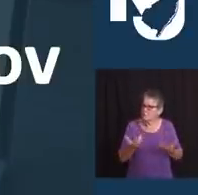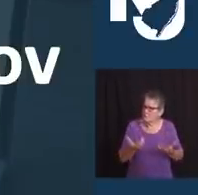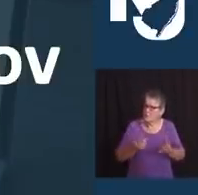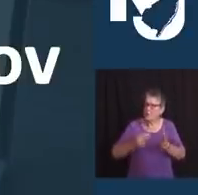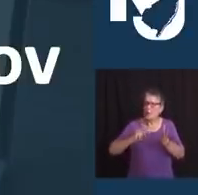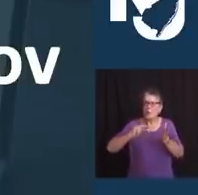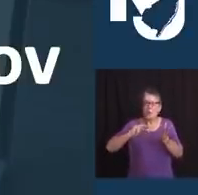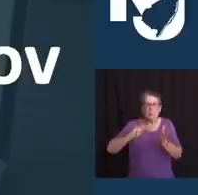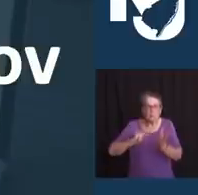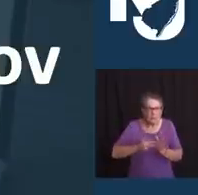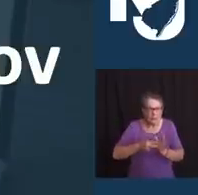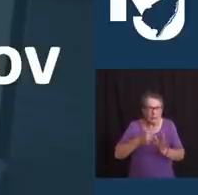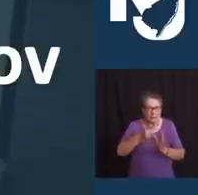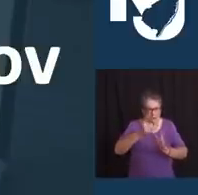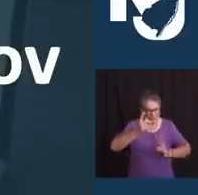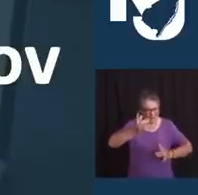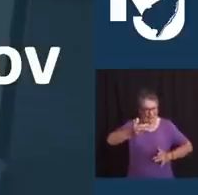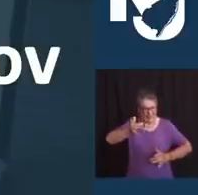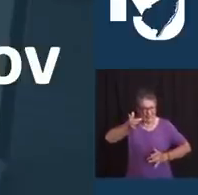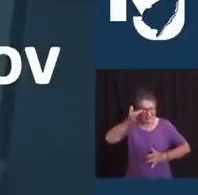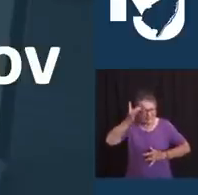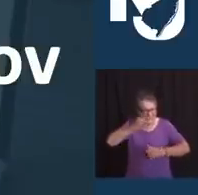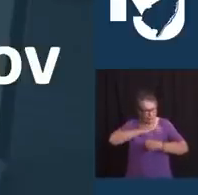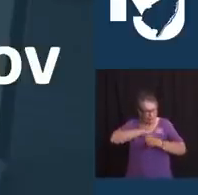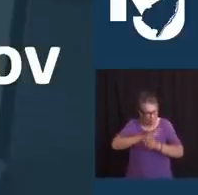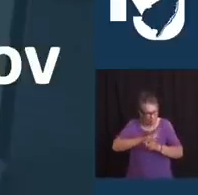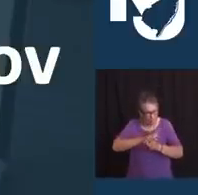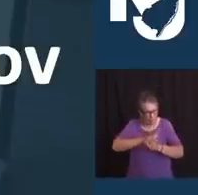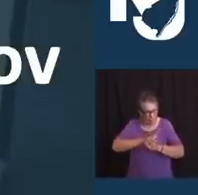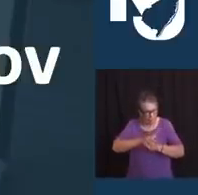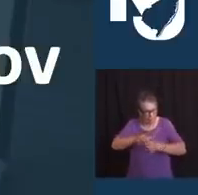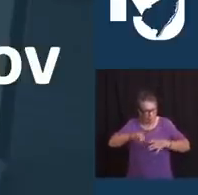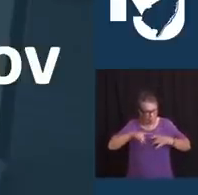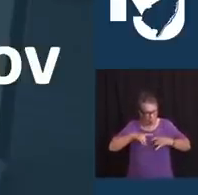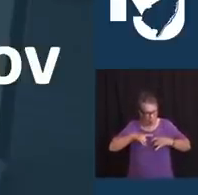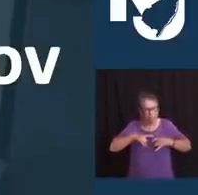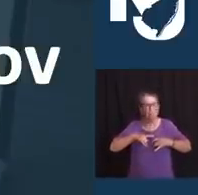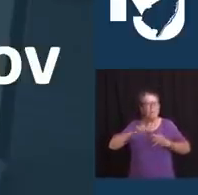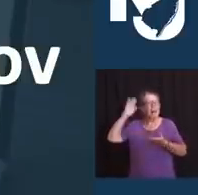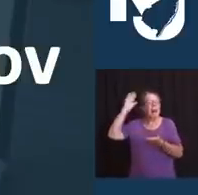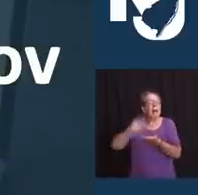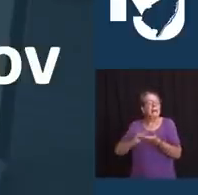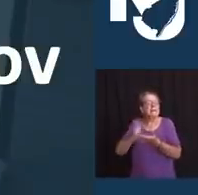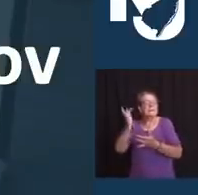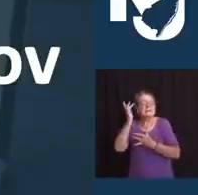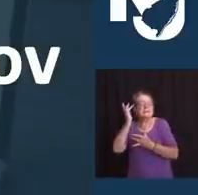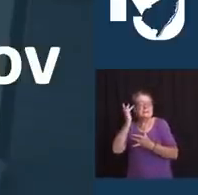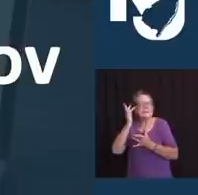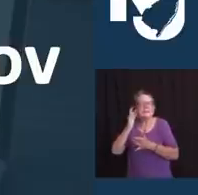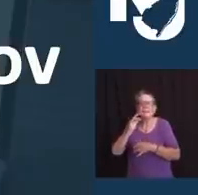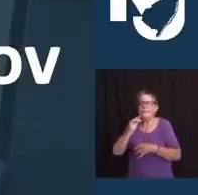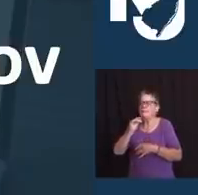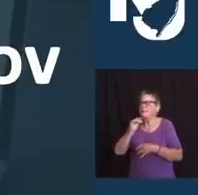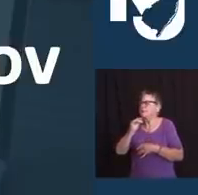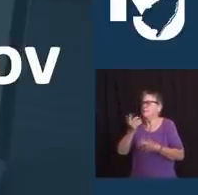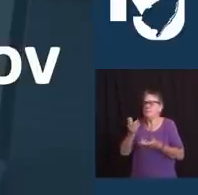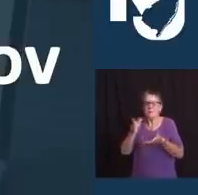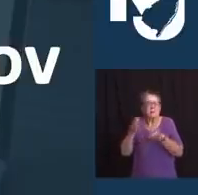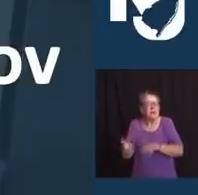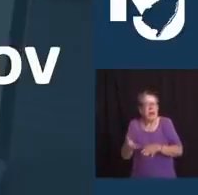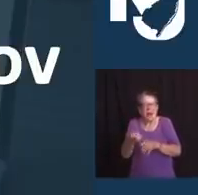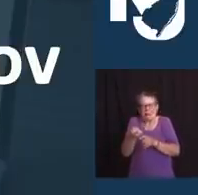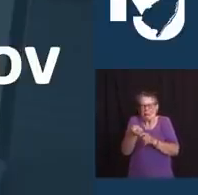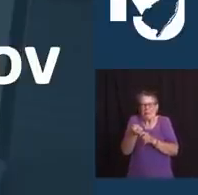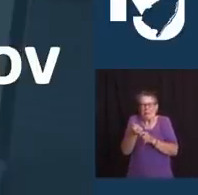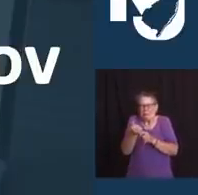that much greater and the chance of hospitalization or death that much less. In other words, the vaccines can